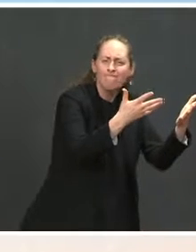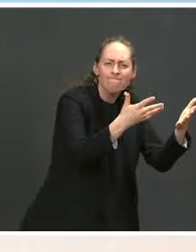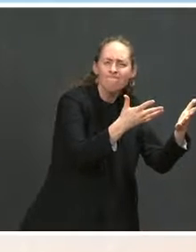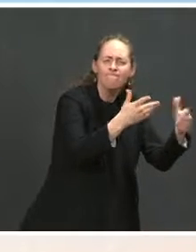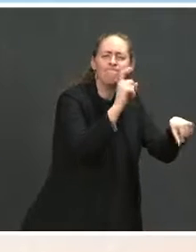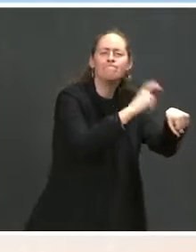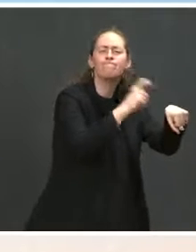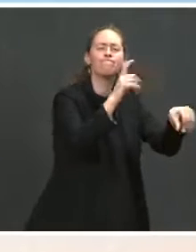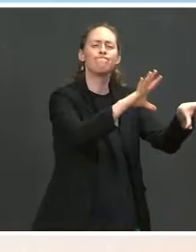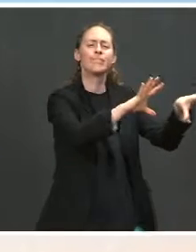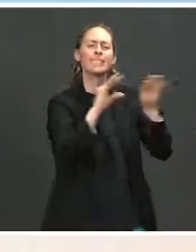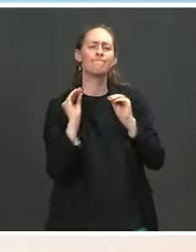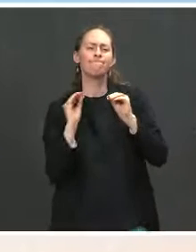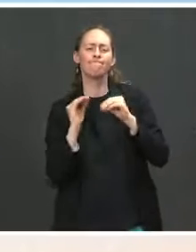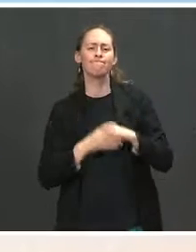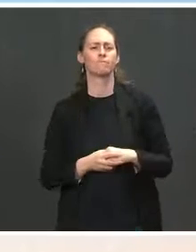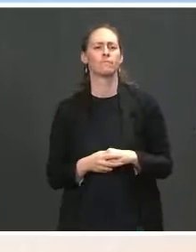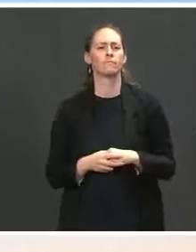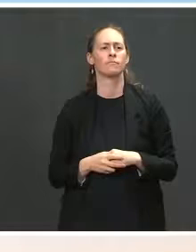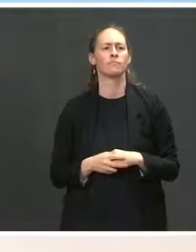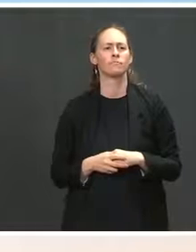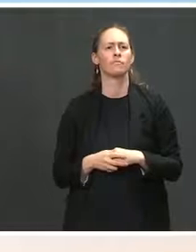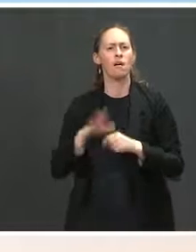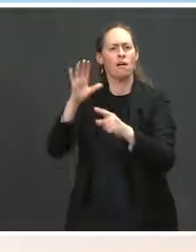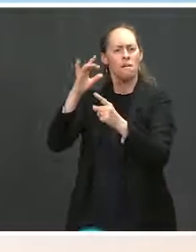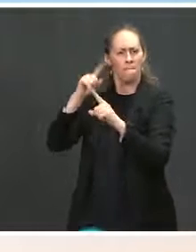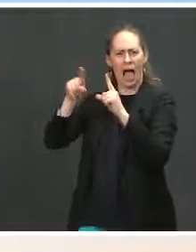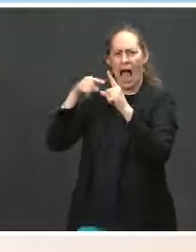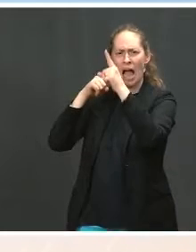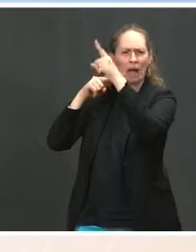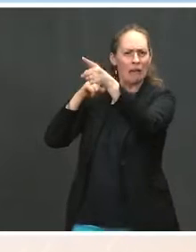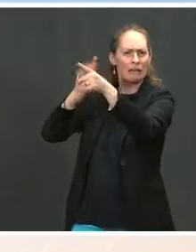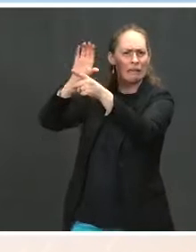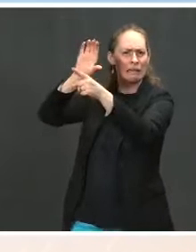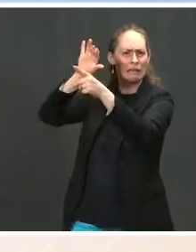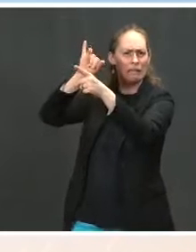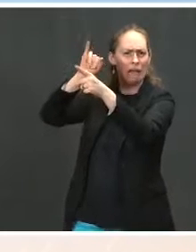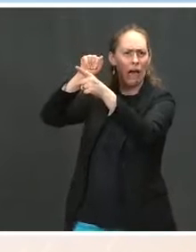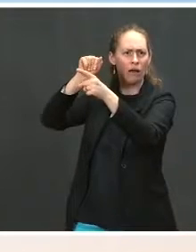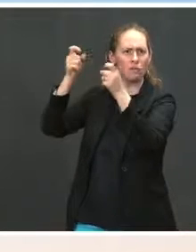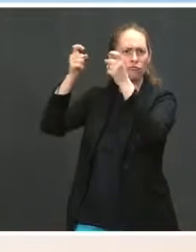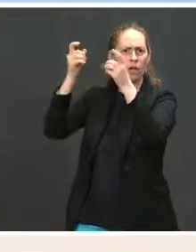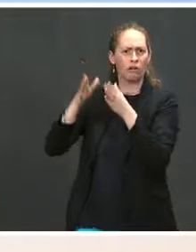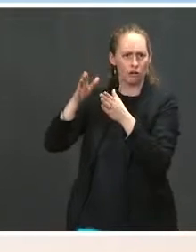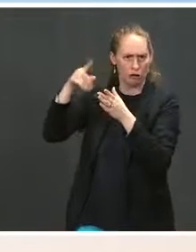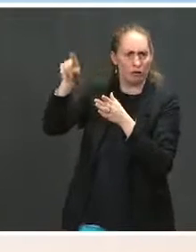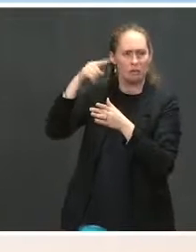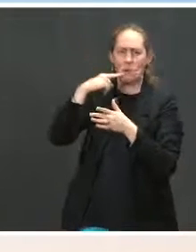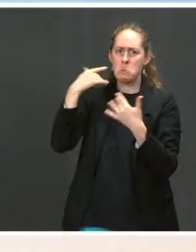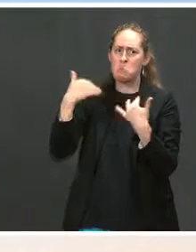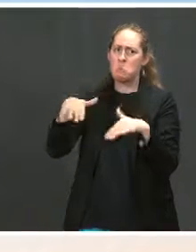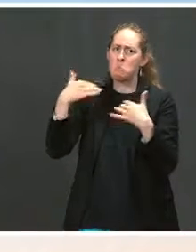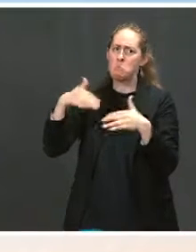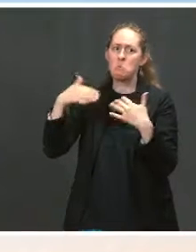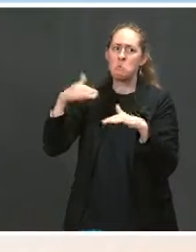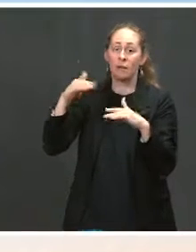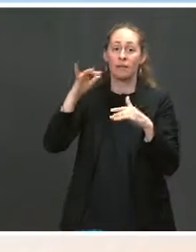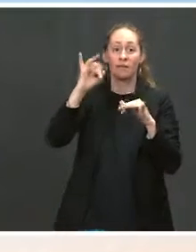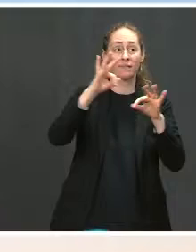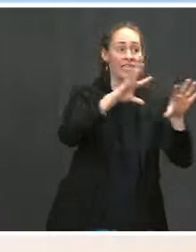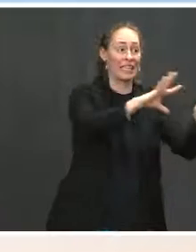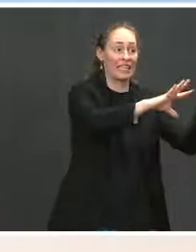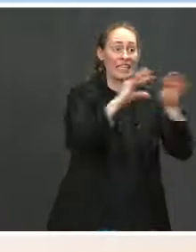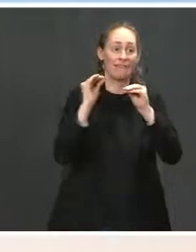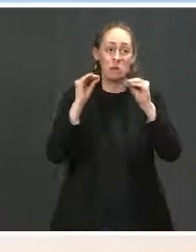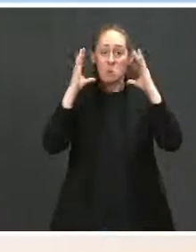director said the U.S. government's ability to collect and act on threats will diminish when the time comes for the U.S. military to withdraw. Does that give